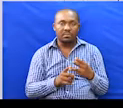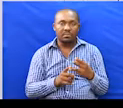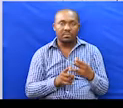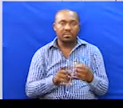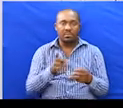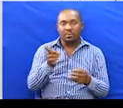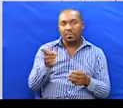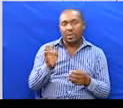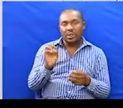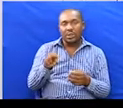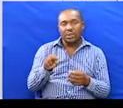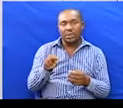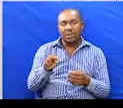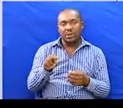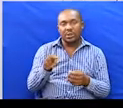genes.